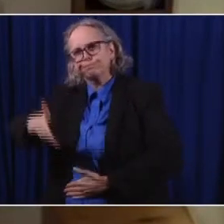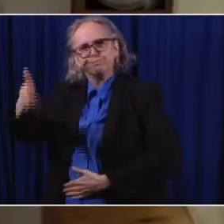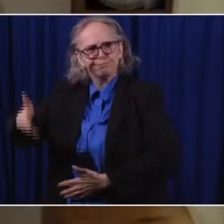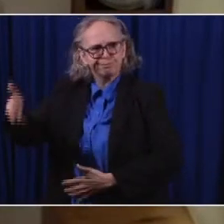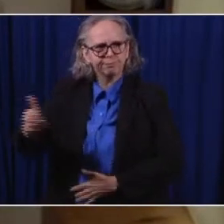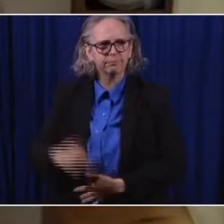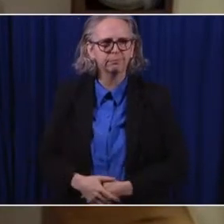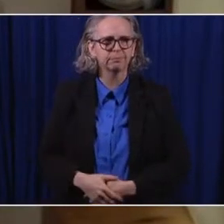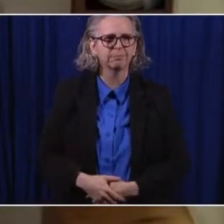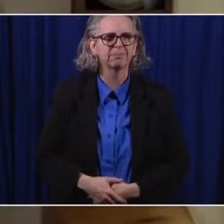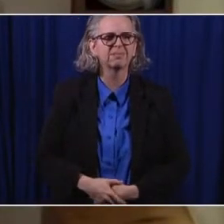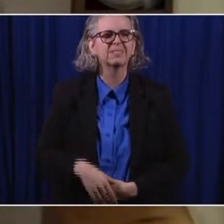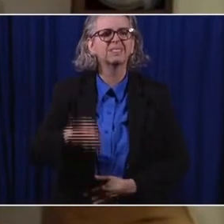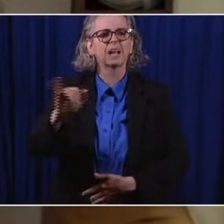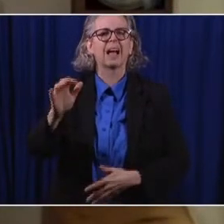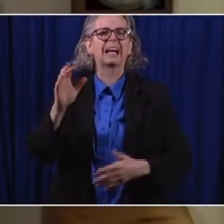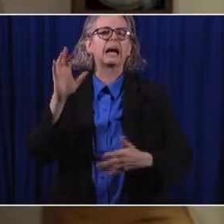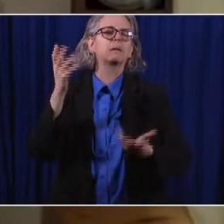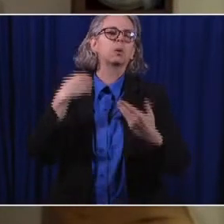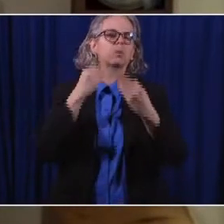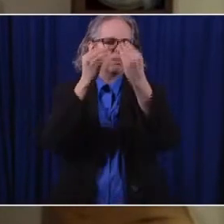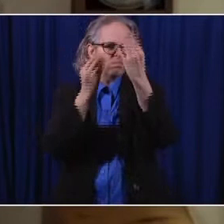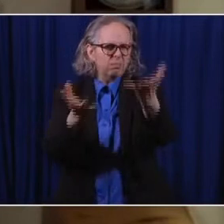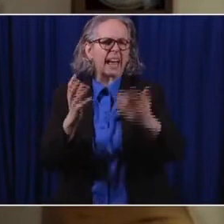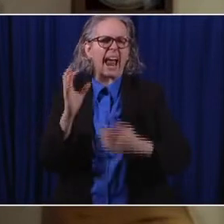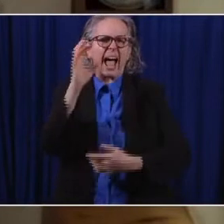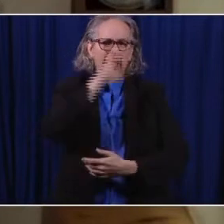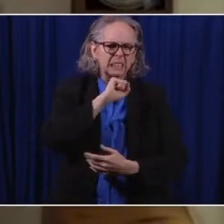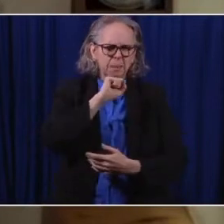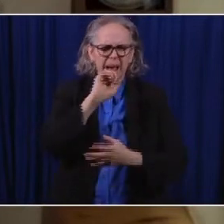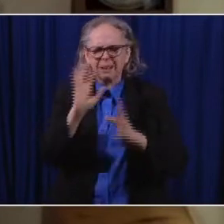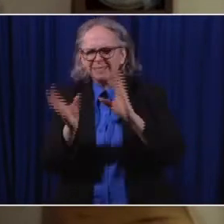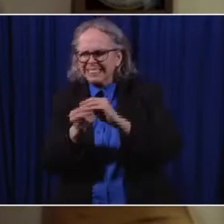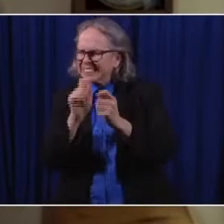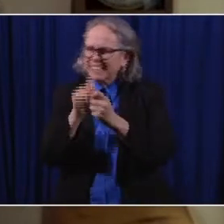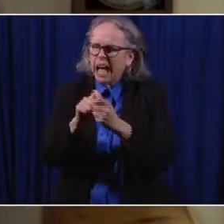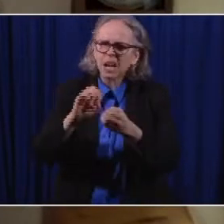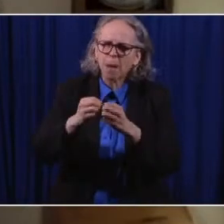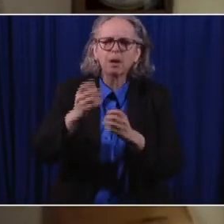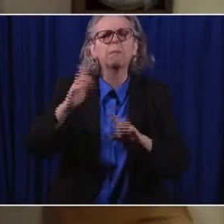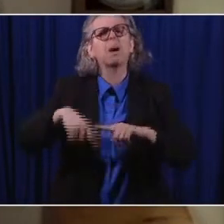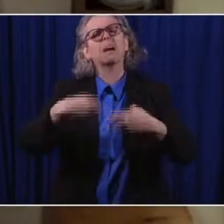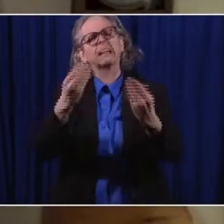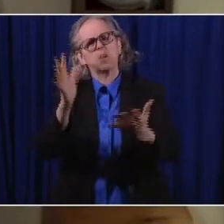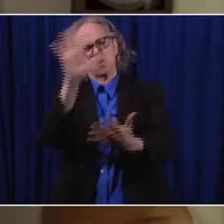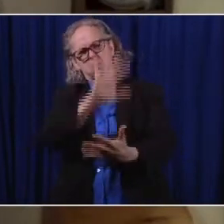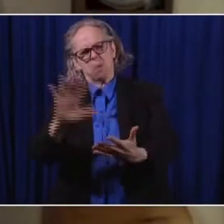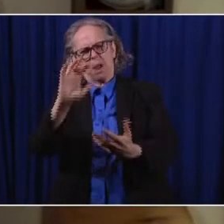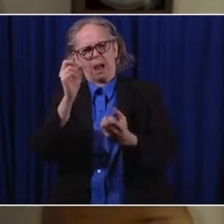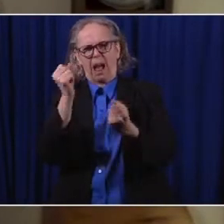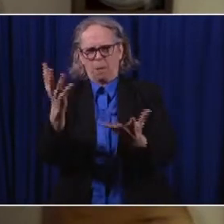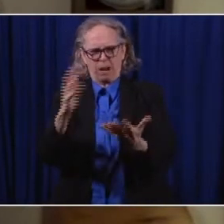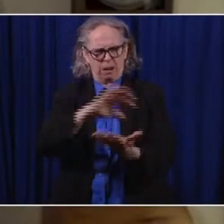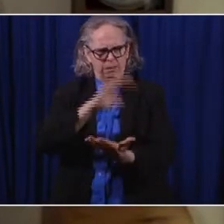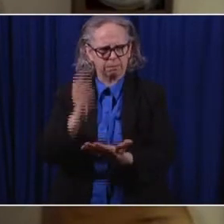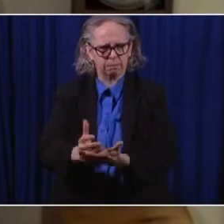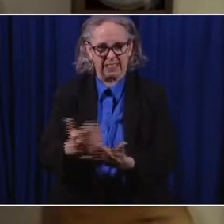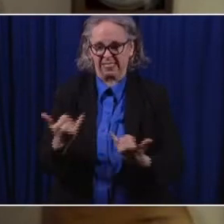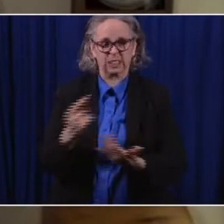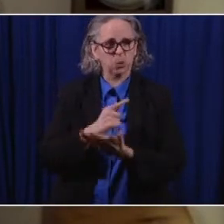We won't know until we actually get them, but this is what we have been told. This week, we have received